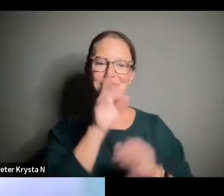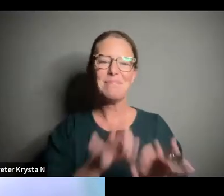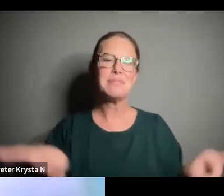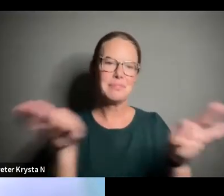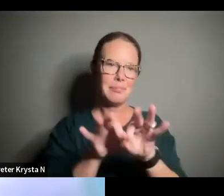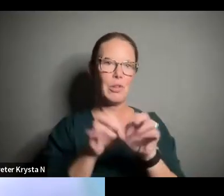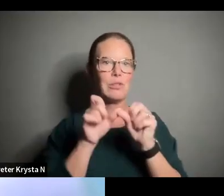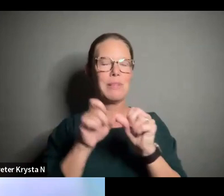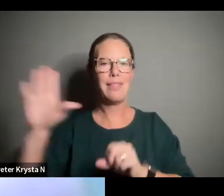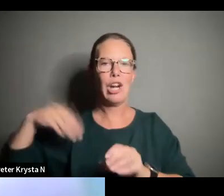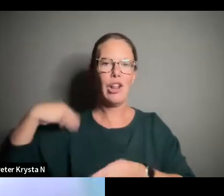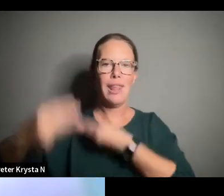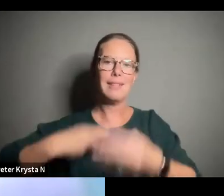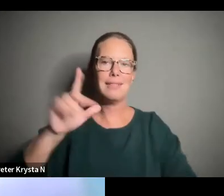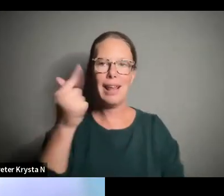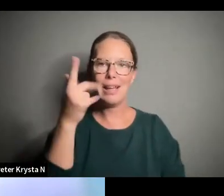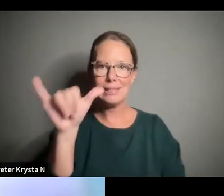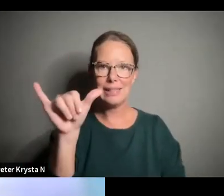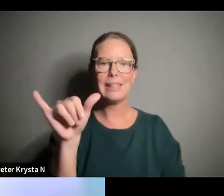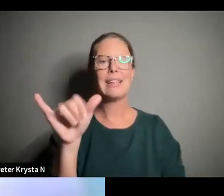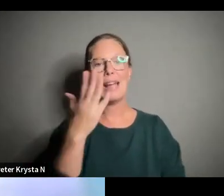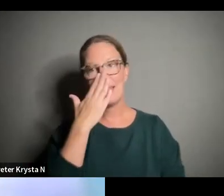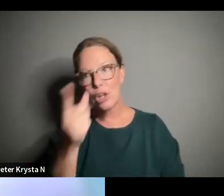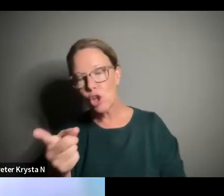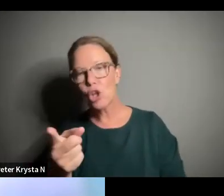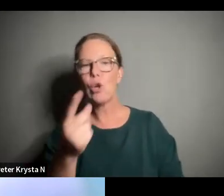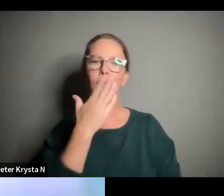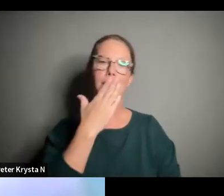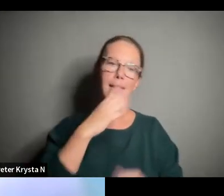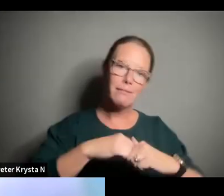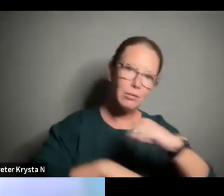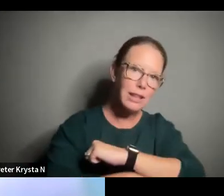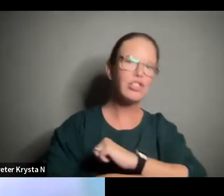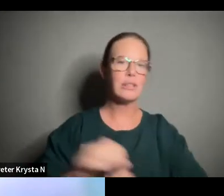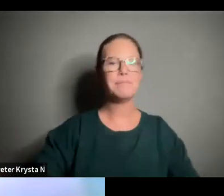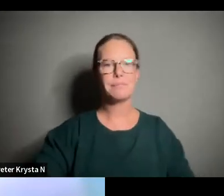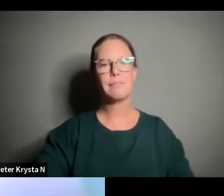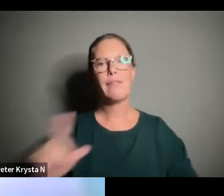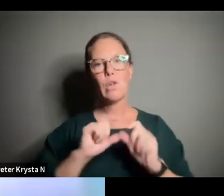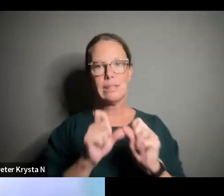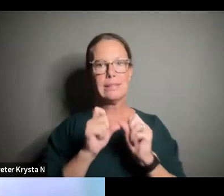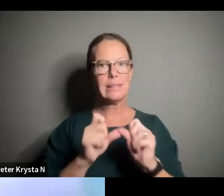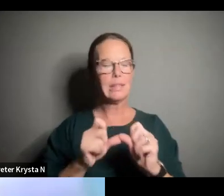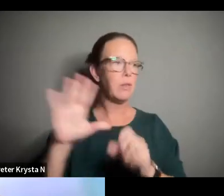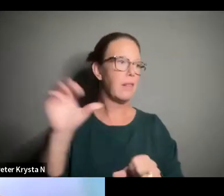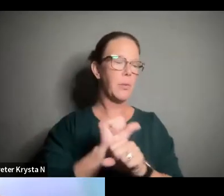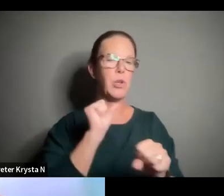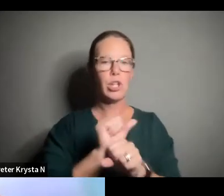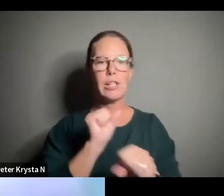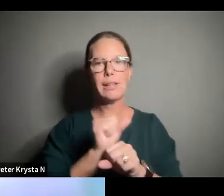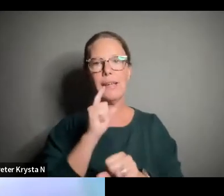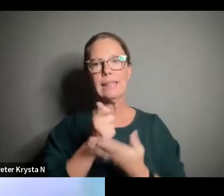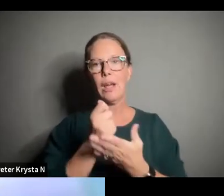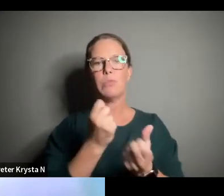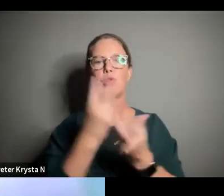on with their legacy of this. And I really thank you and the foundation for continuing your work that's helped so many patients over